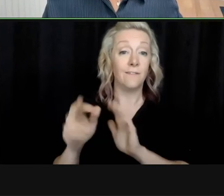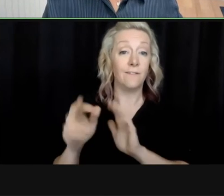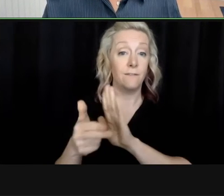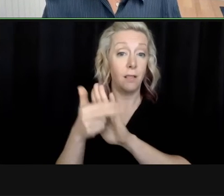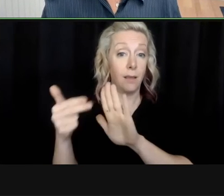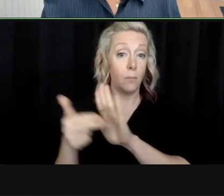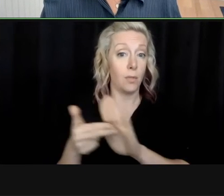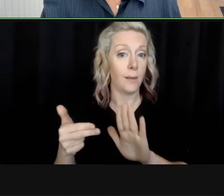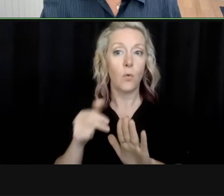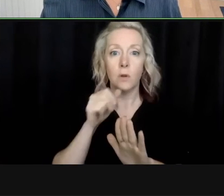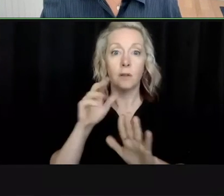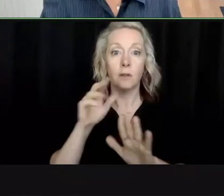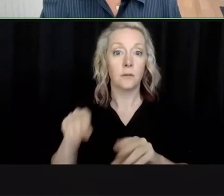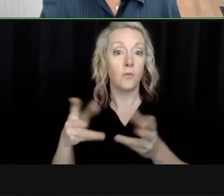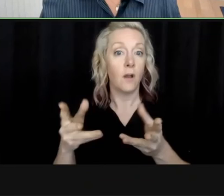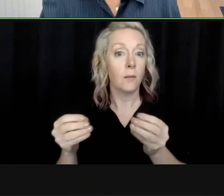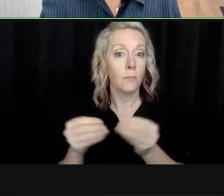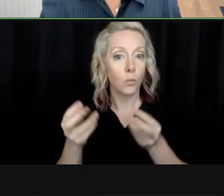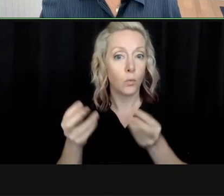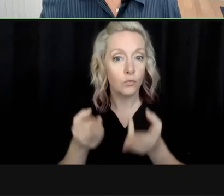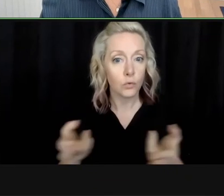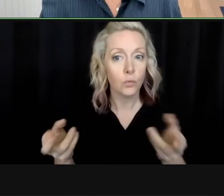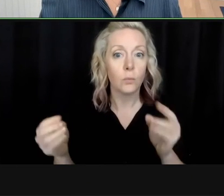then that can be a potential problem.